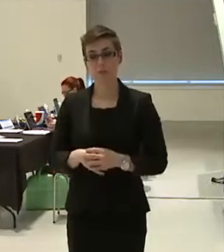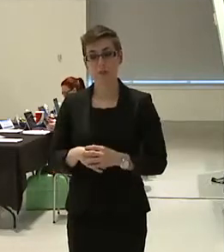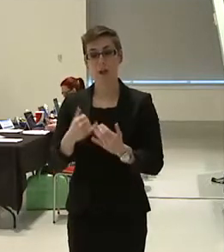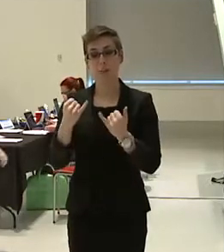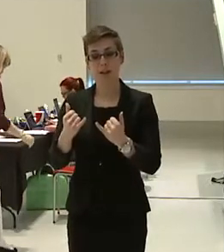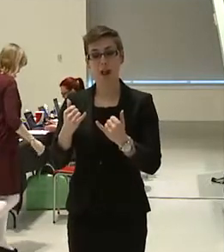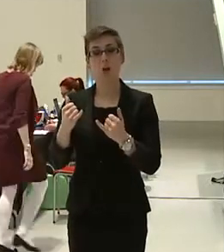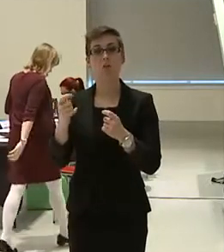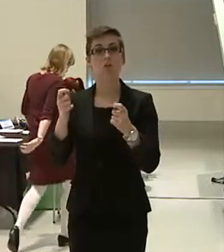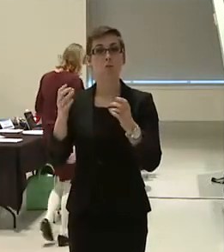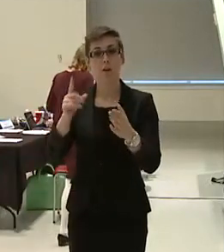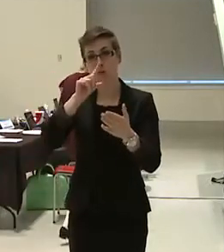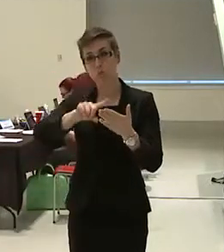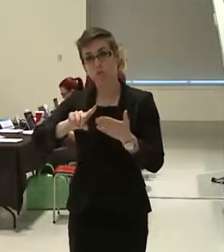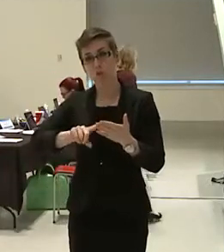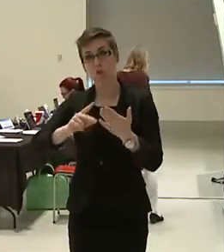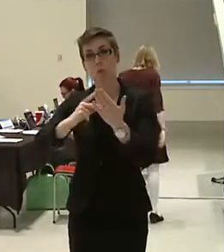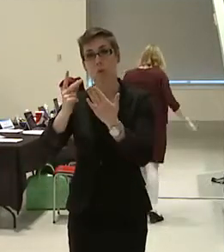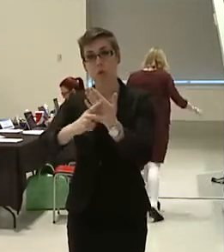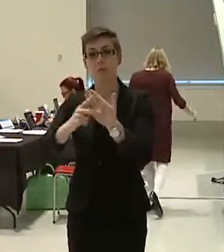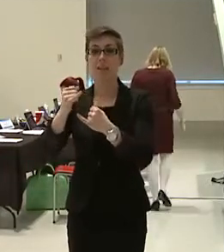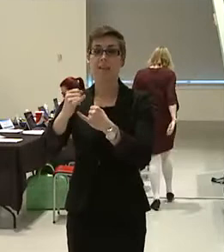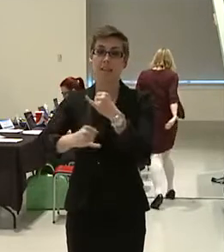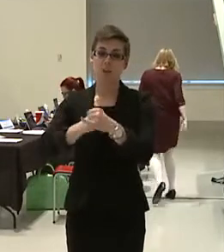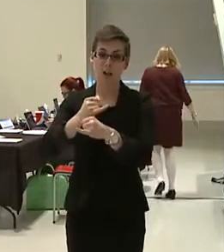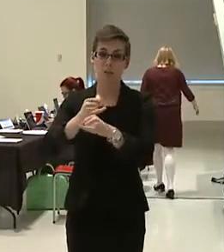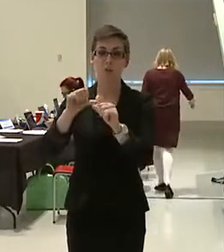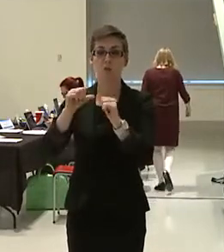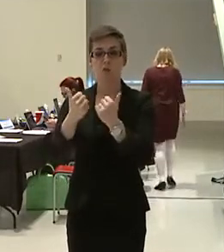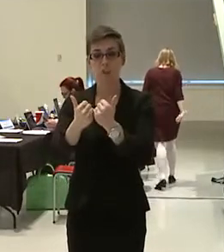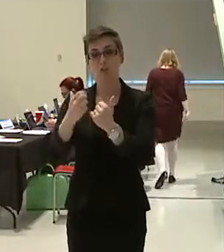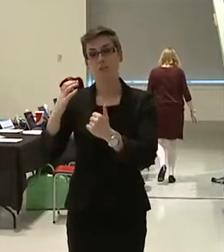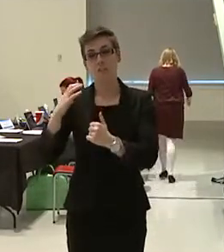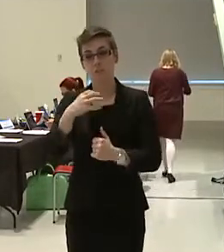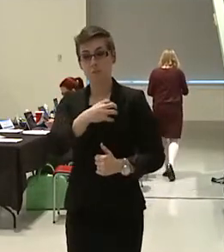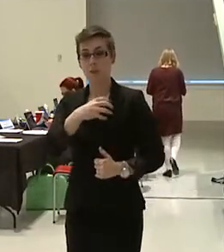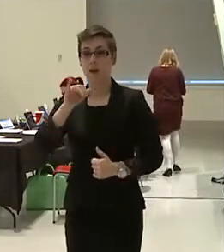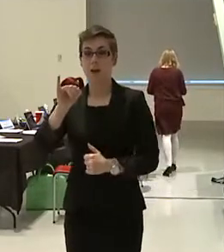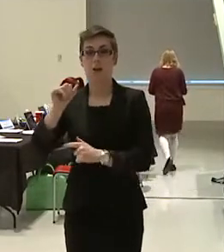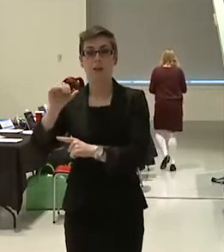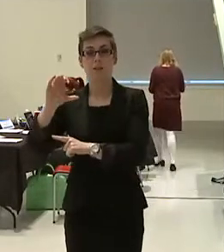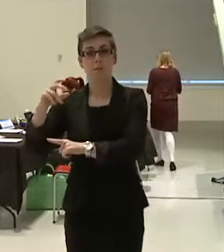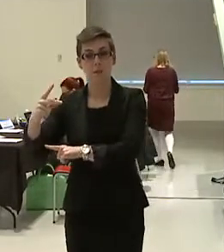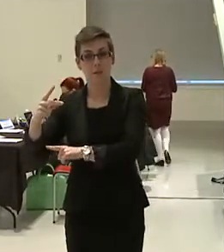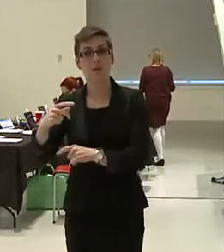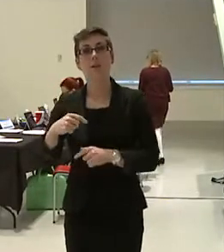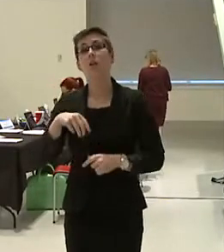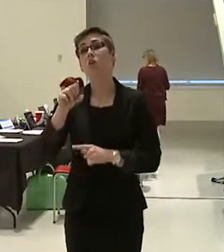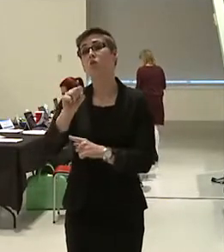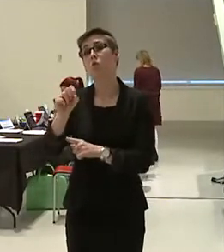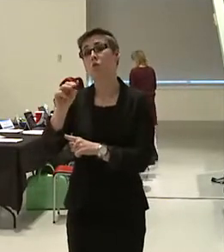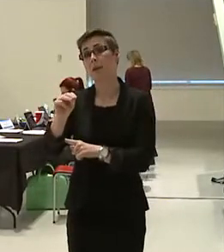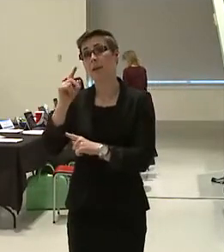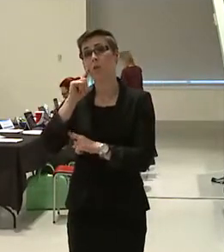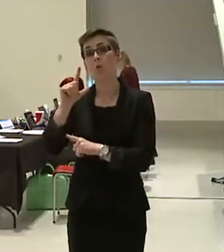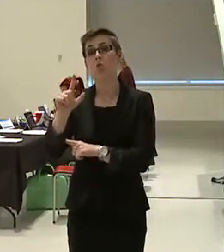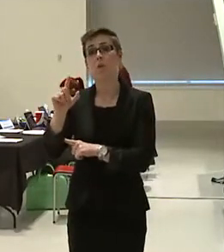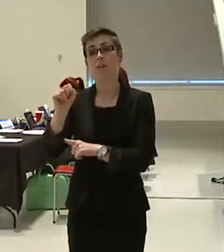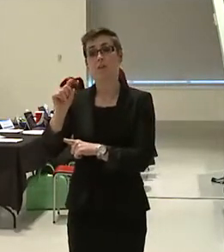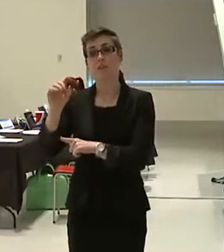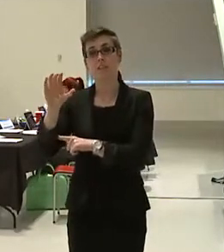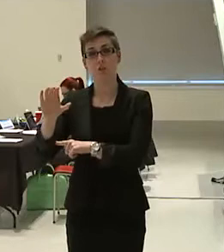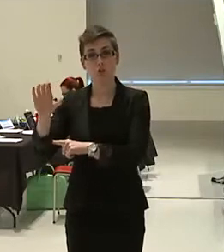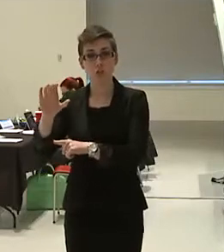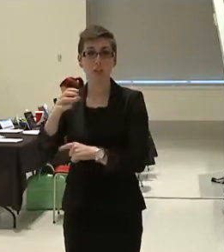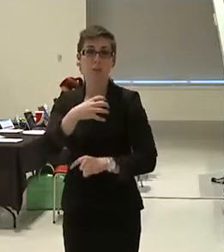of Research and Programs at the International Association of Chiefs of Police, the IACP. Social media for the 21st Century Police